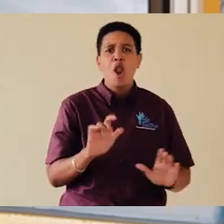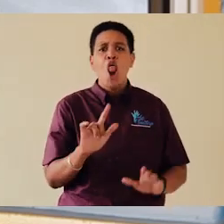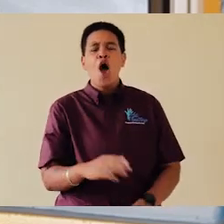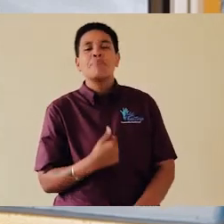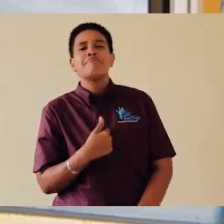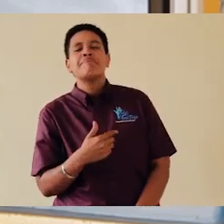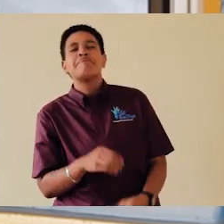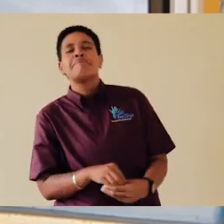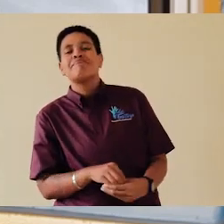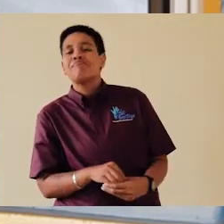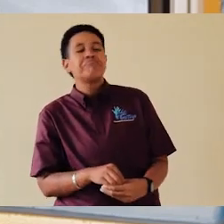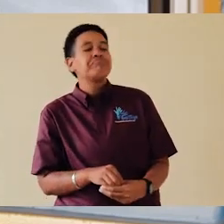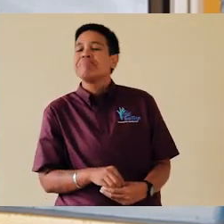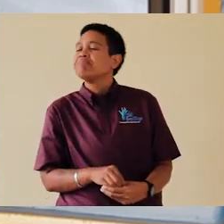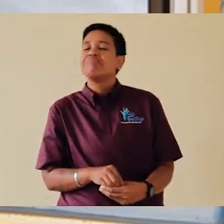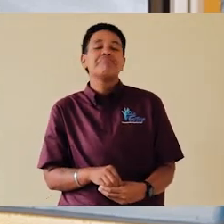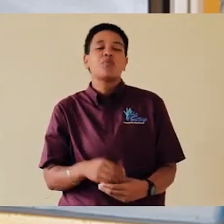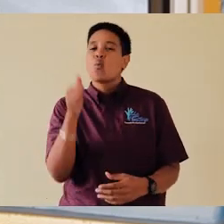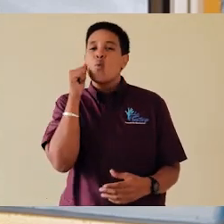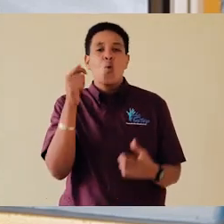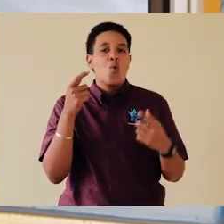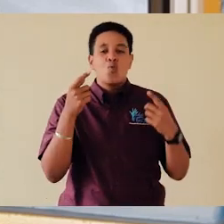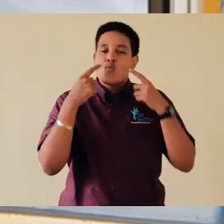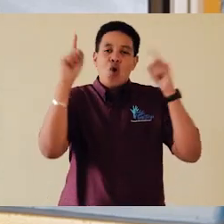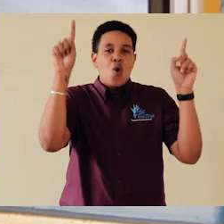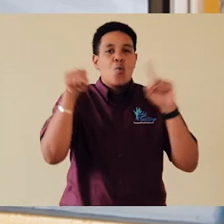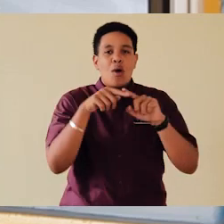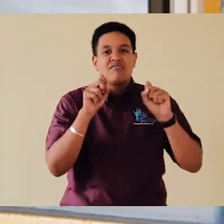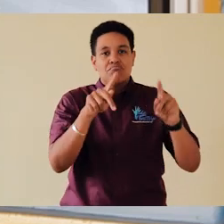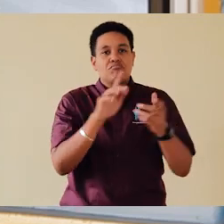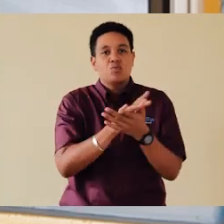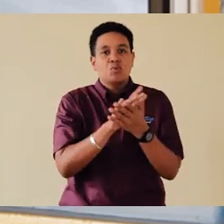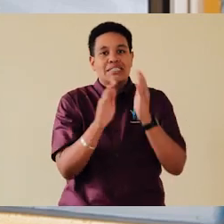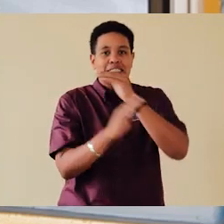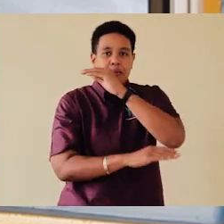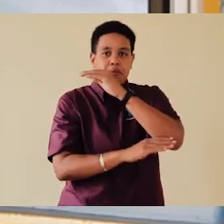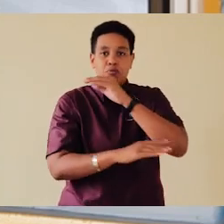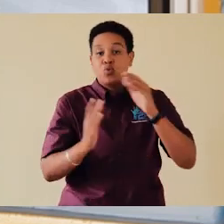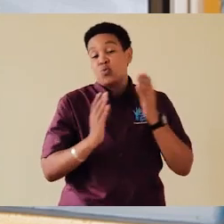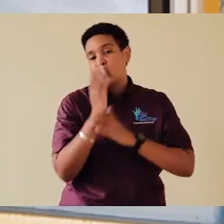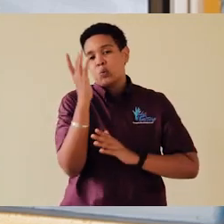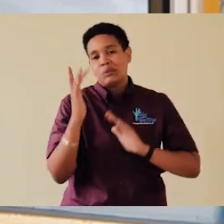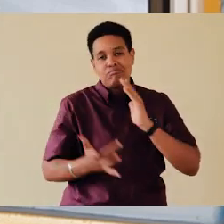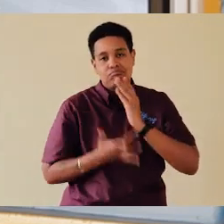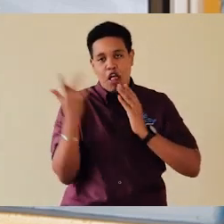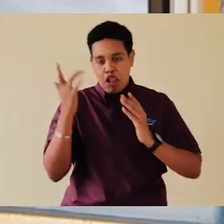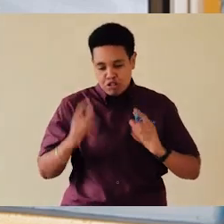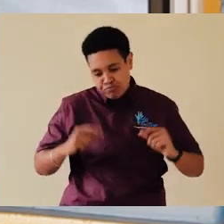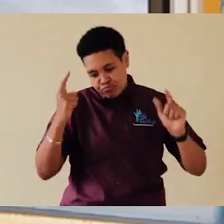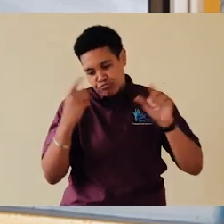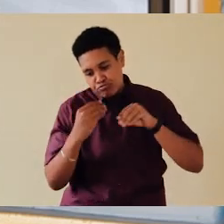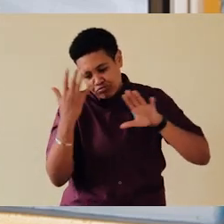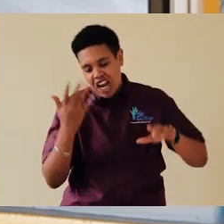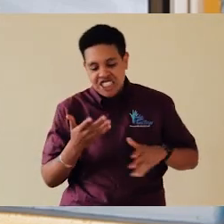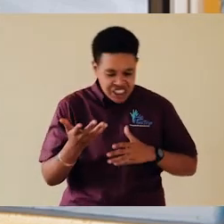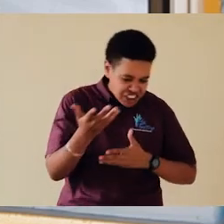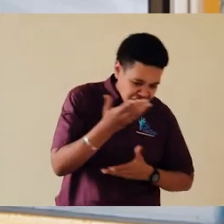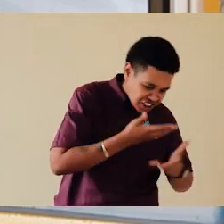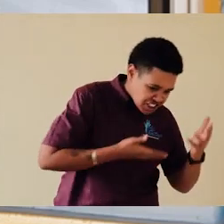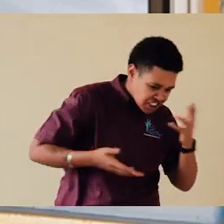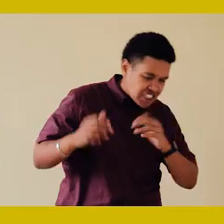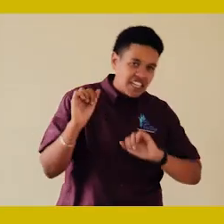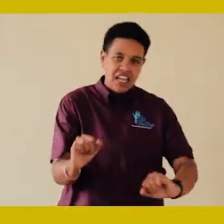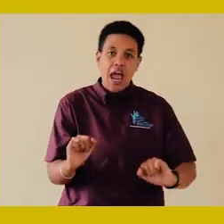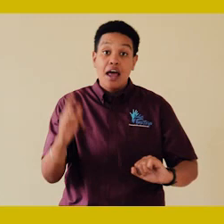students, that won't cut it when we resume school in September. So virtual meetings will be the way